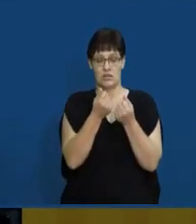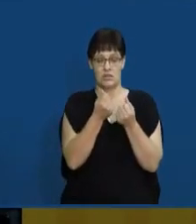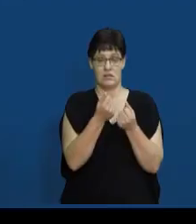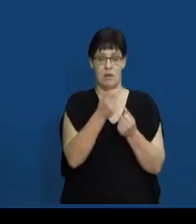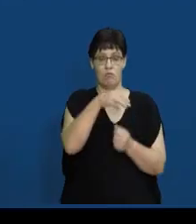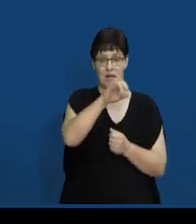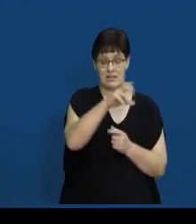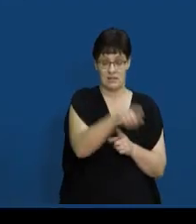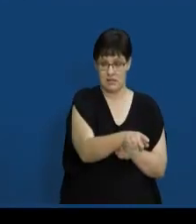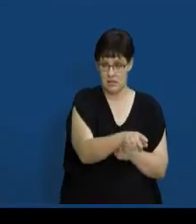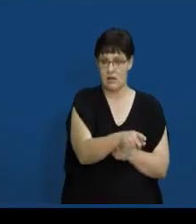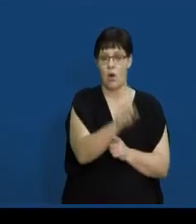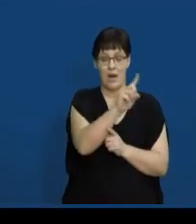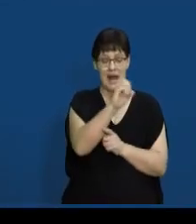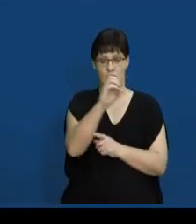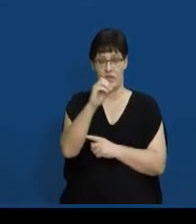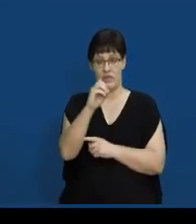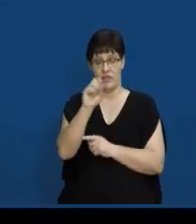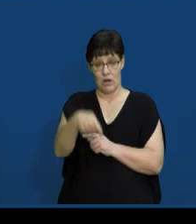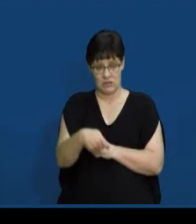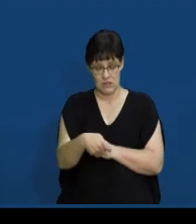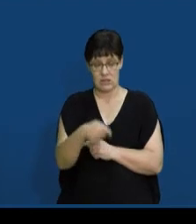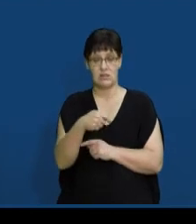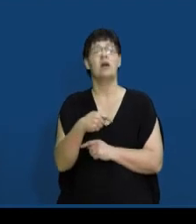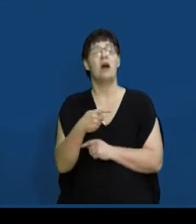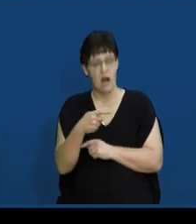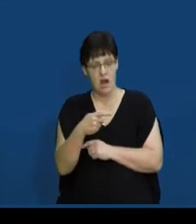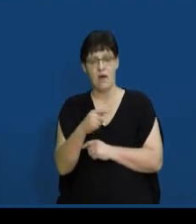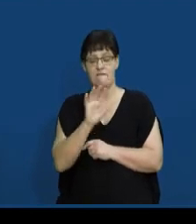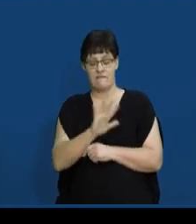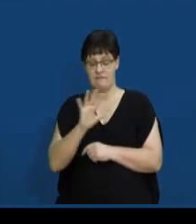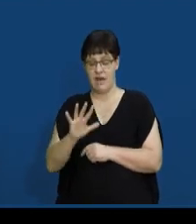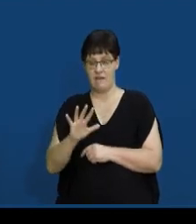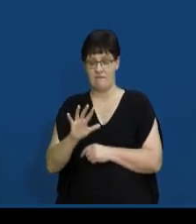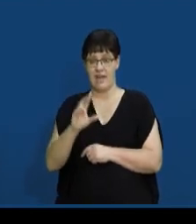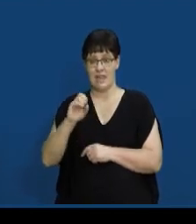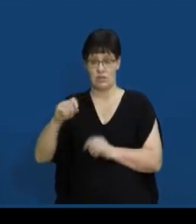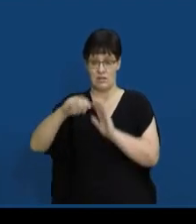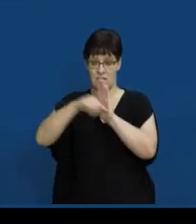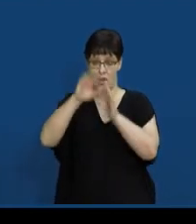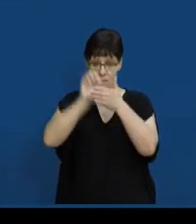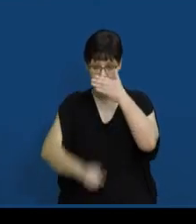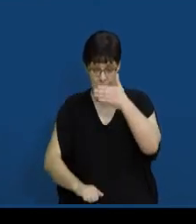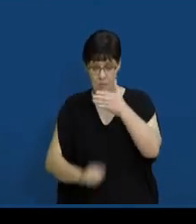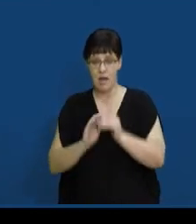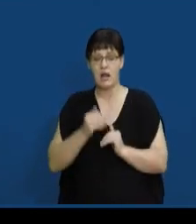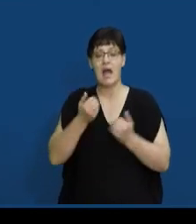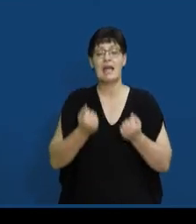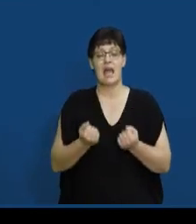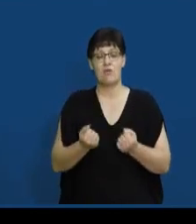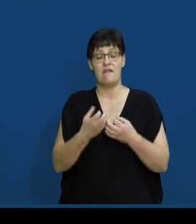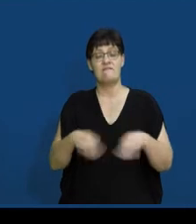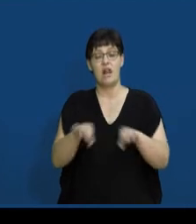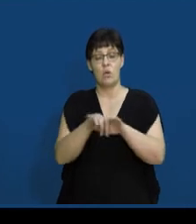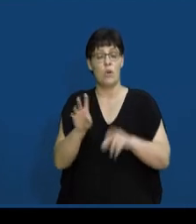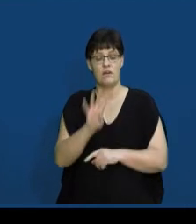100,000 minus your accumulated depreciation of 55,000 will give you a carrying value of